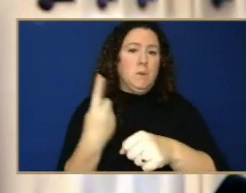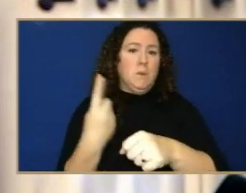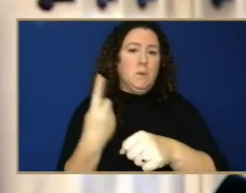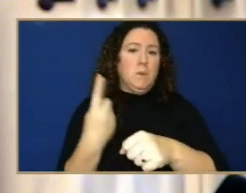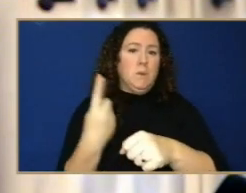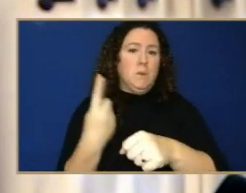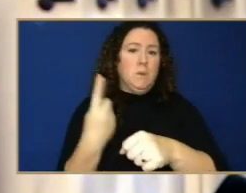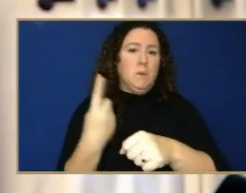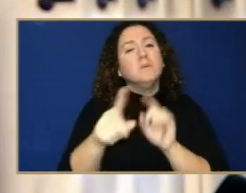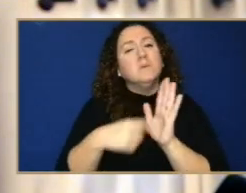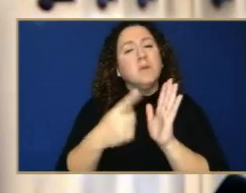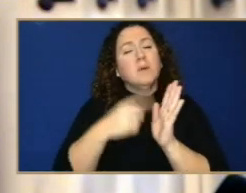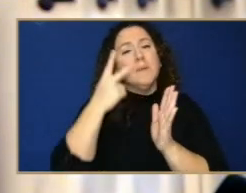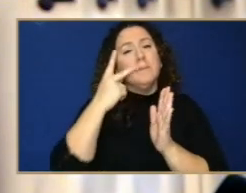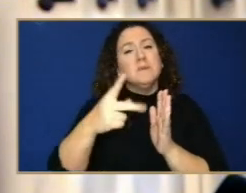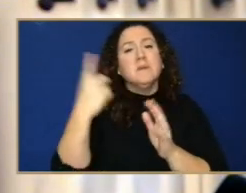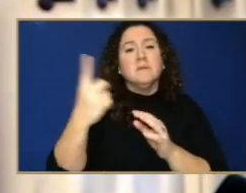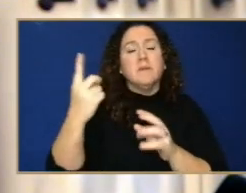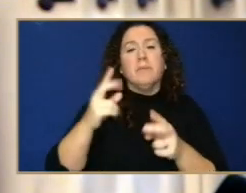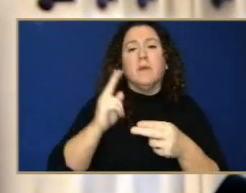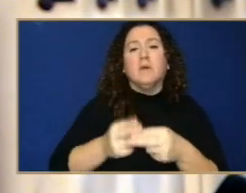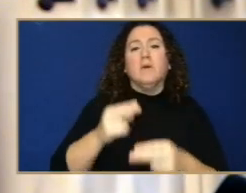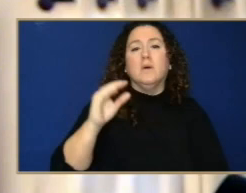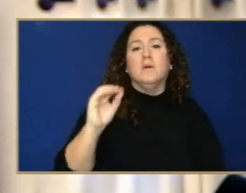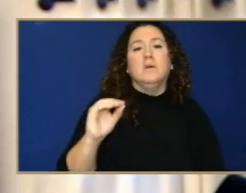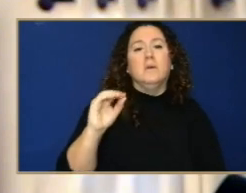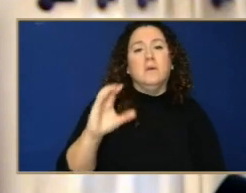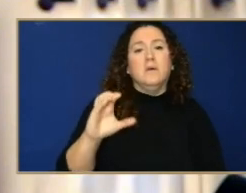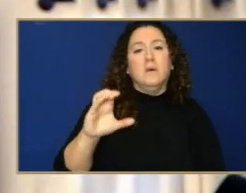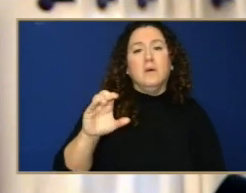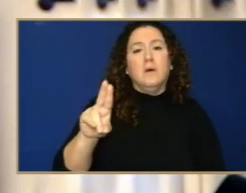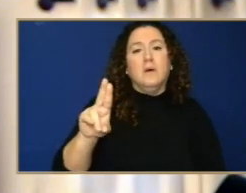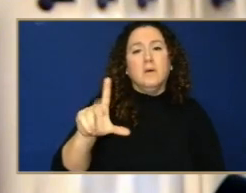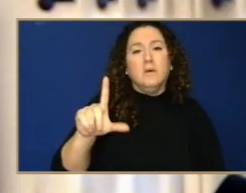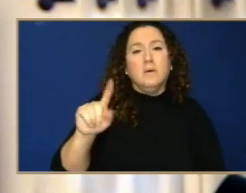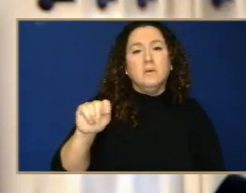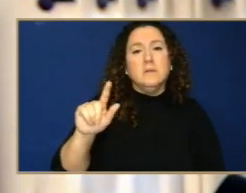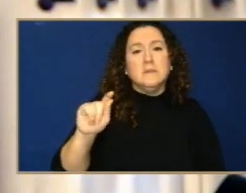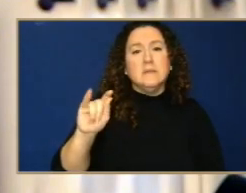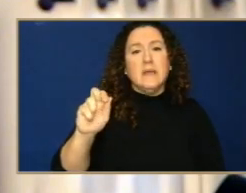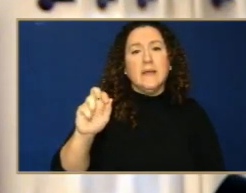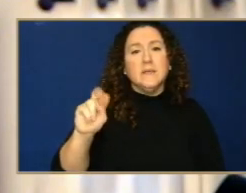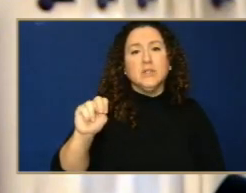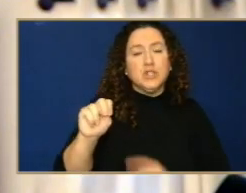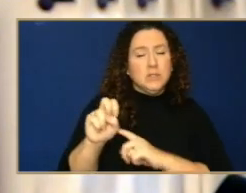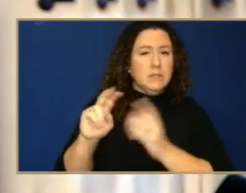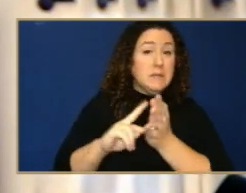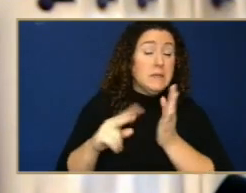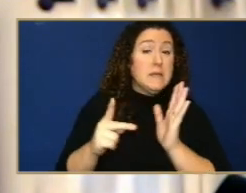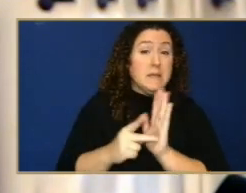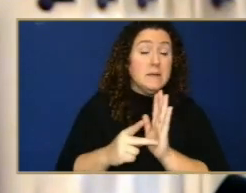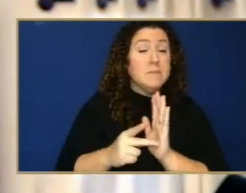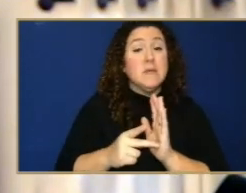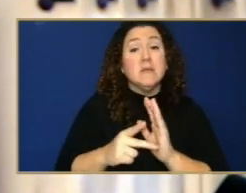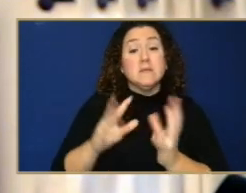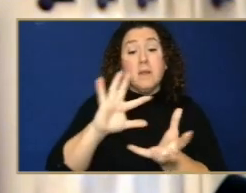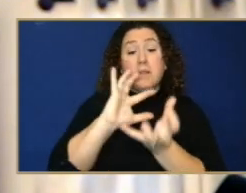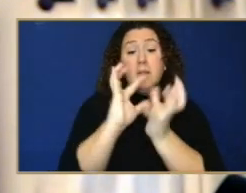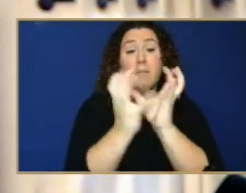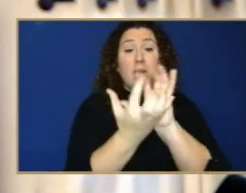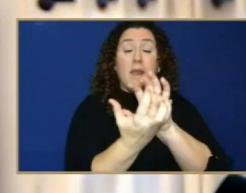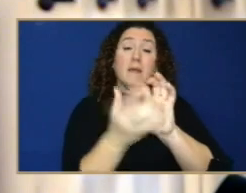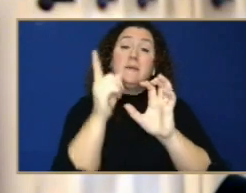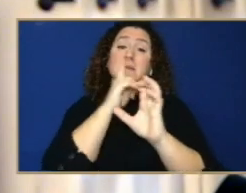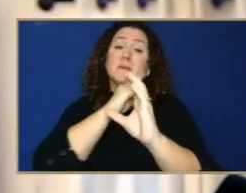where or a transit, and that's where the planet is moving in front of something else. In the case of our solar system, both